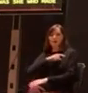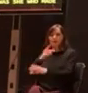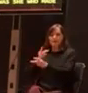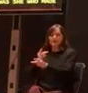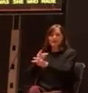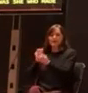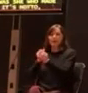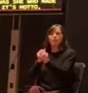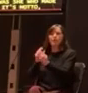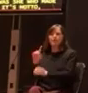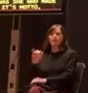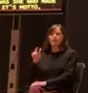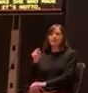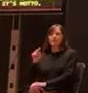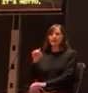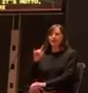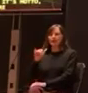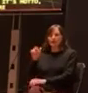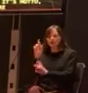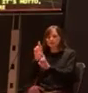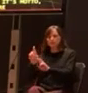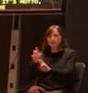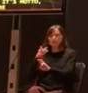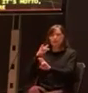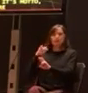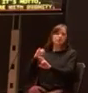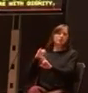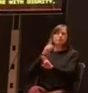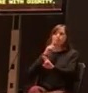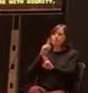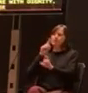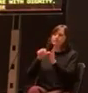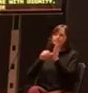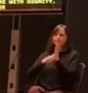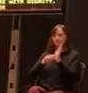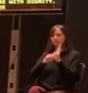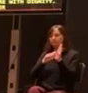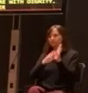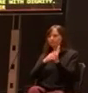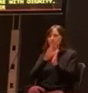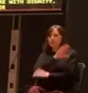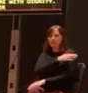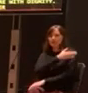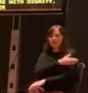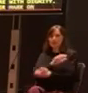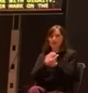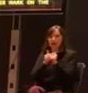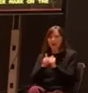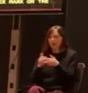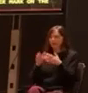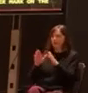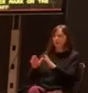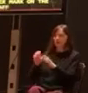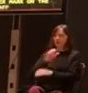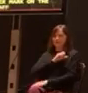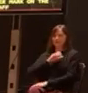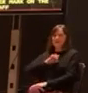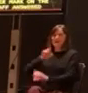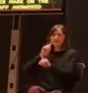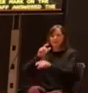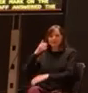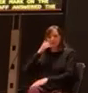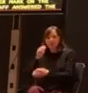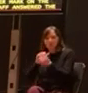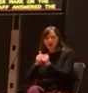dignity. She left her mark on the clinic from the way the staff answered the phone to seeing that